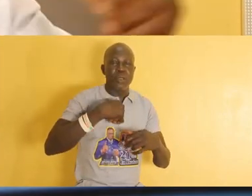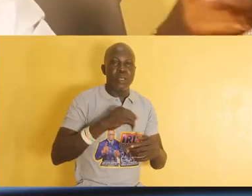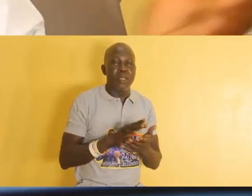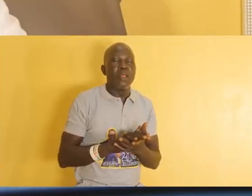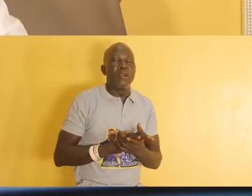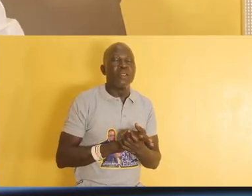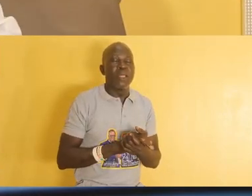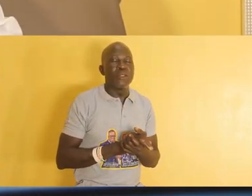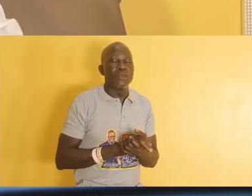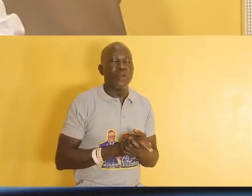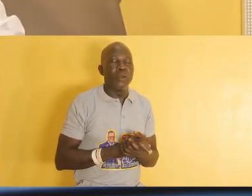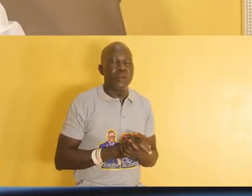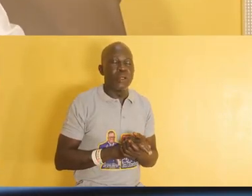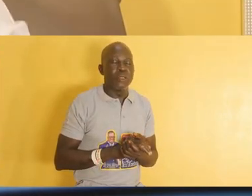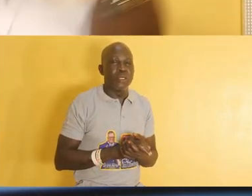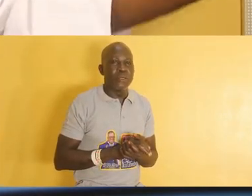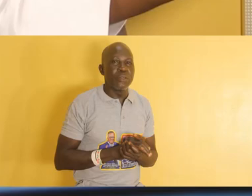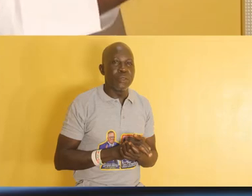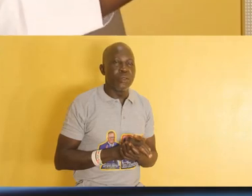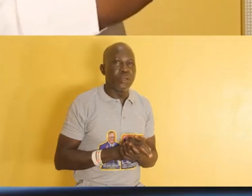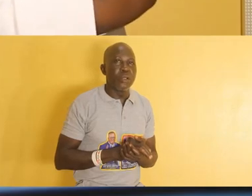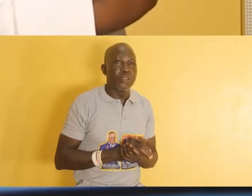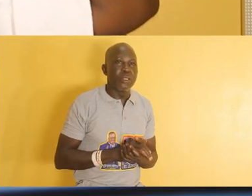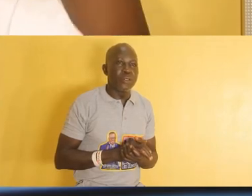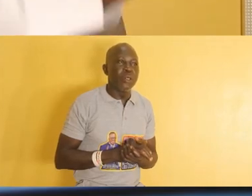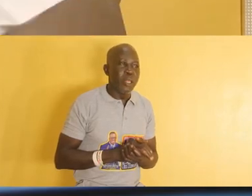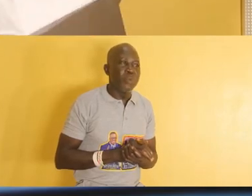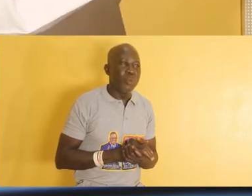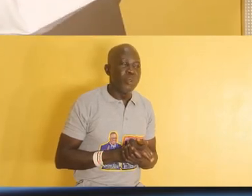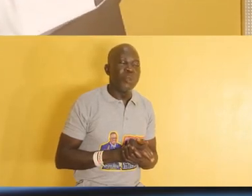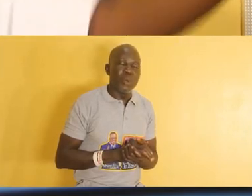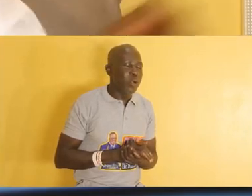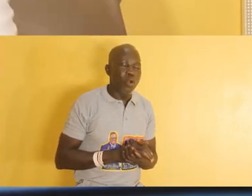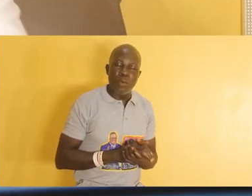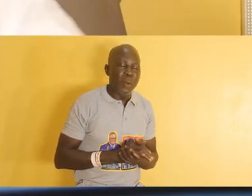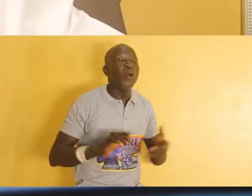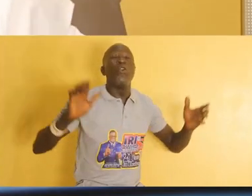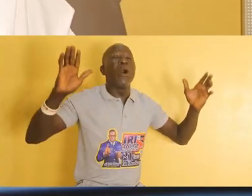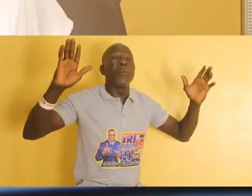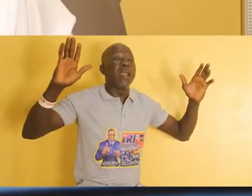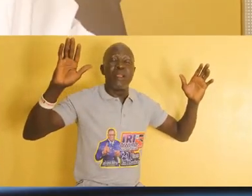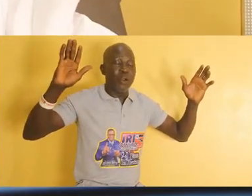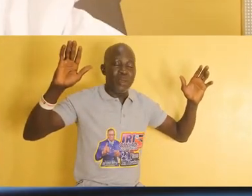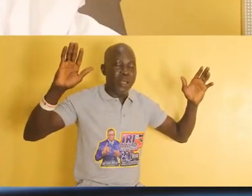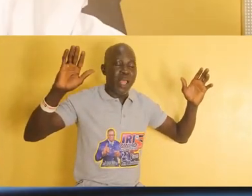àdúrà. Olúwa ọ̀dẹ́sẹ̀ olúwa ọ̀dẹ́sẹ̀ olúwa ọ̀dẹ́sẹ̀ ẹ̀ ní ìwà ọ̀dẹ́sẹ̀.